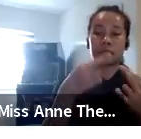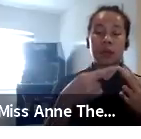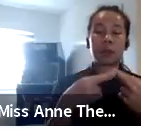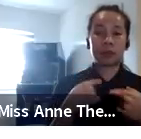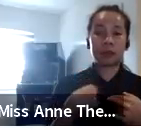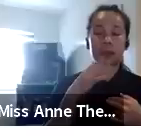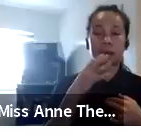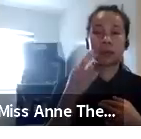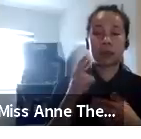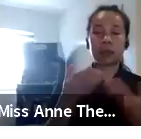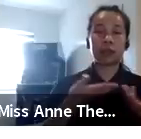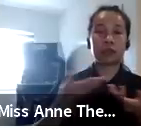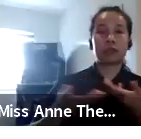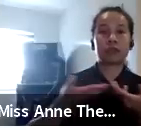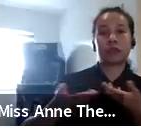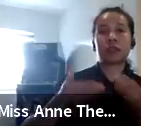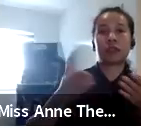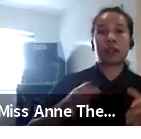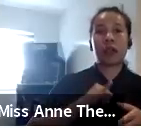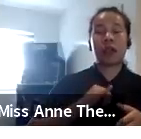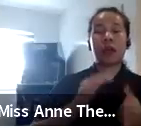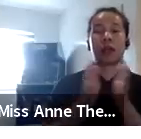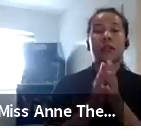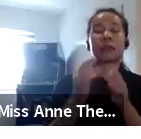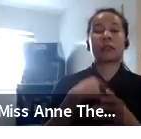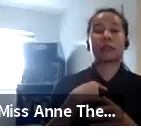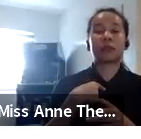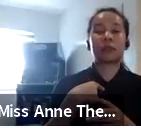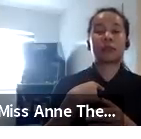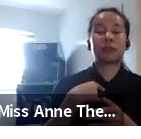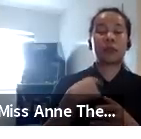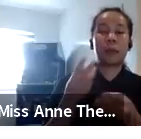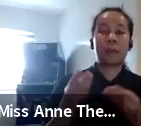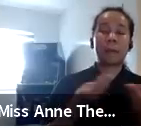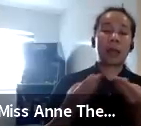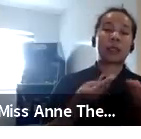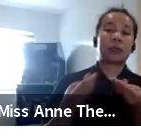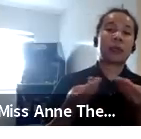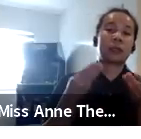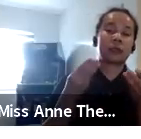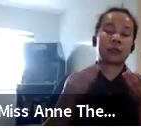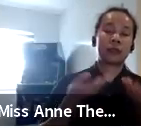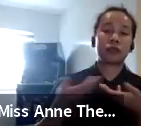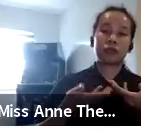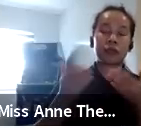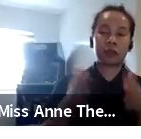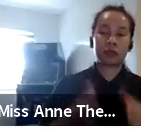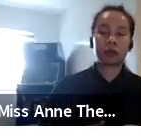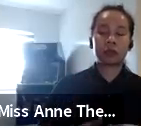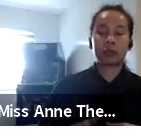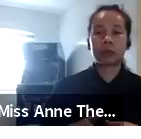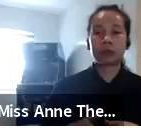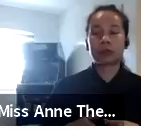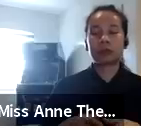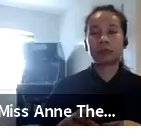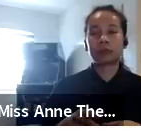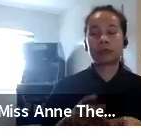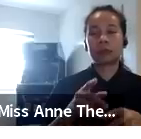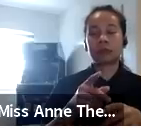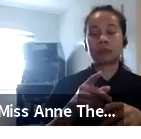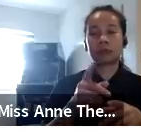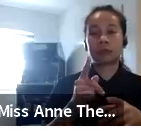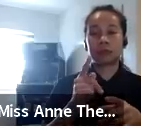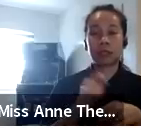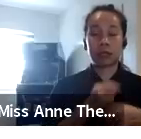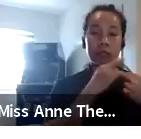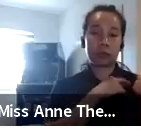their consultant. So they asked me to be a knowledge management consultant, but they asked me to take the post of director for